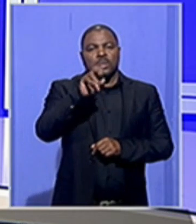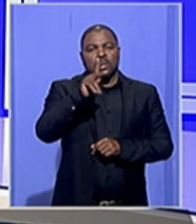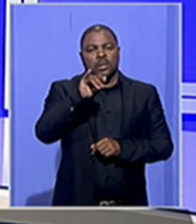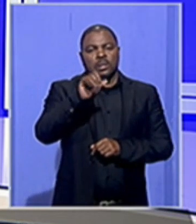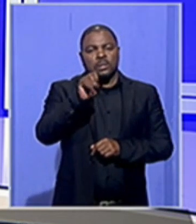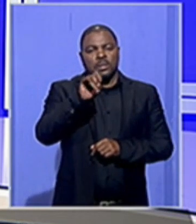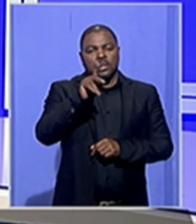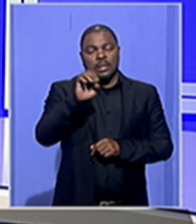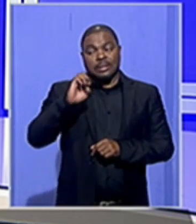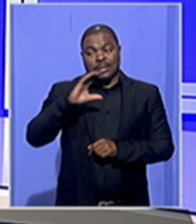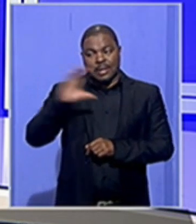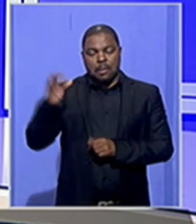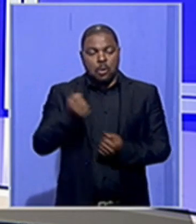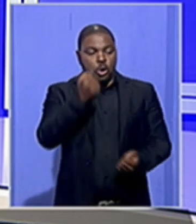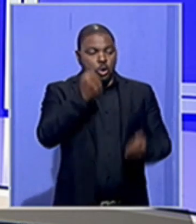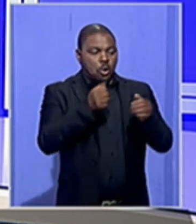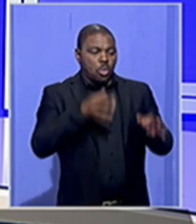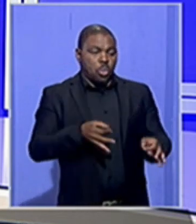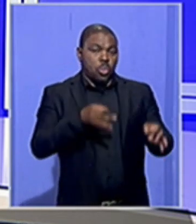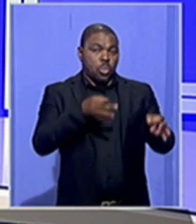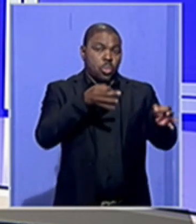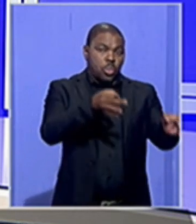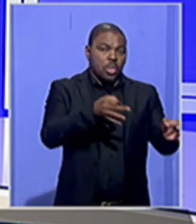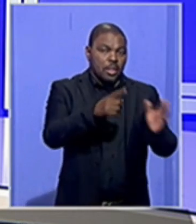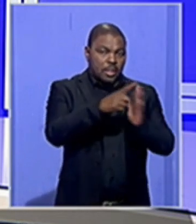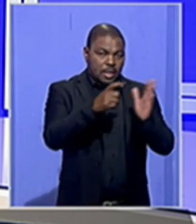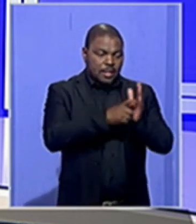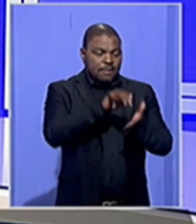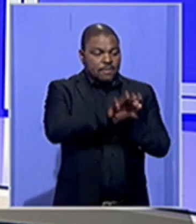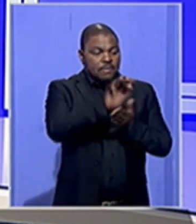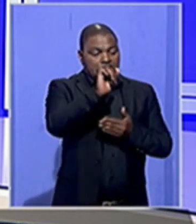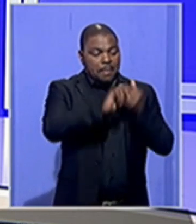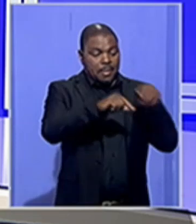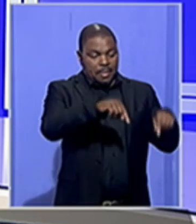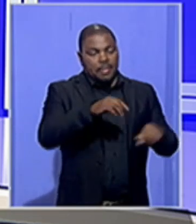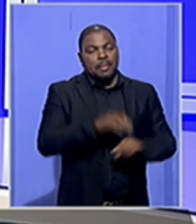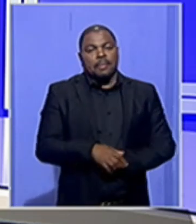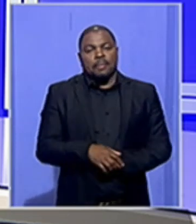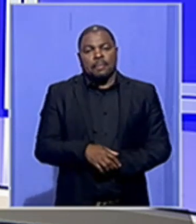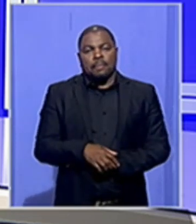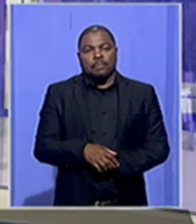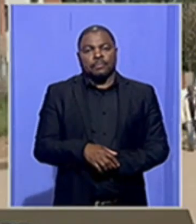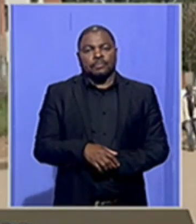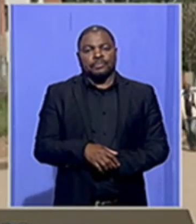e sekegilwe go fitla kgwedi eno e le malatsi a le 15.